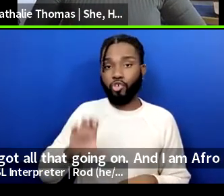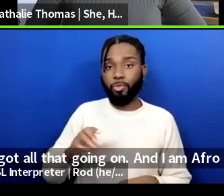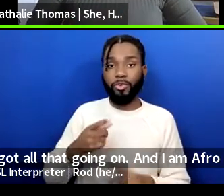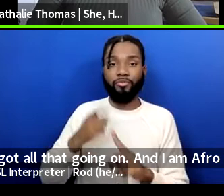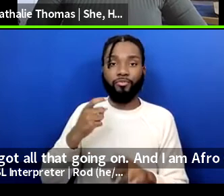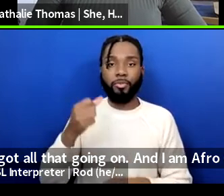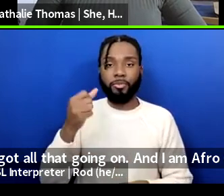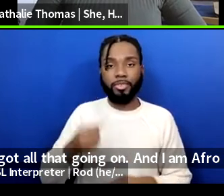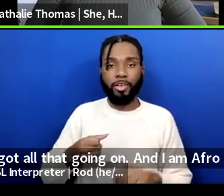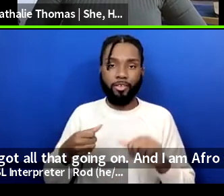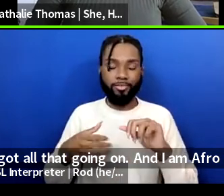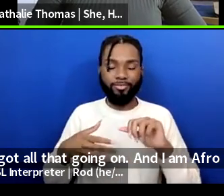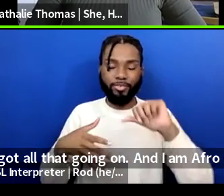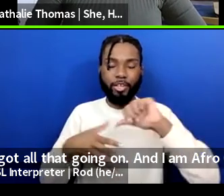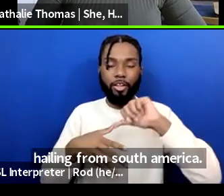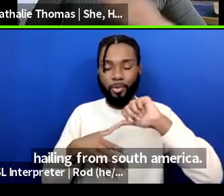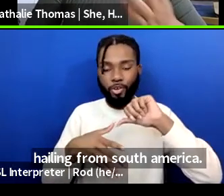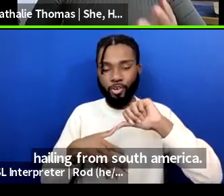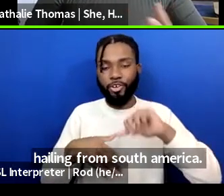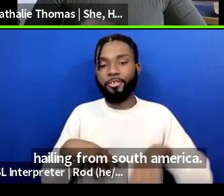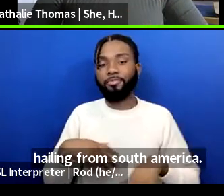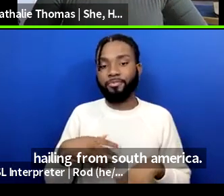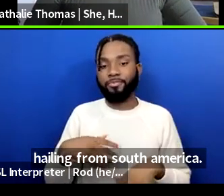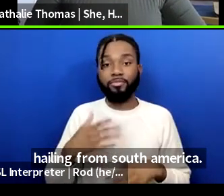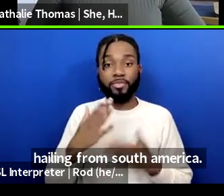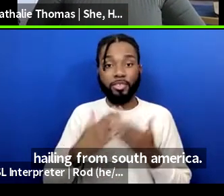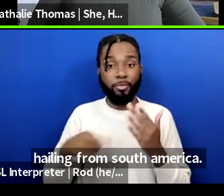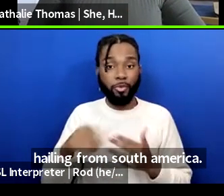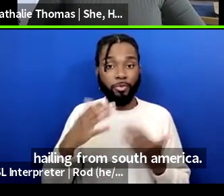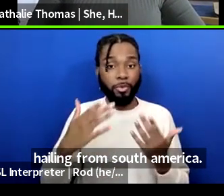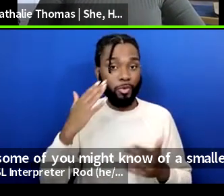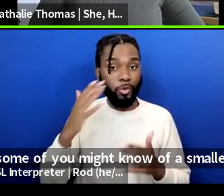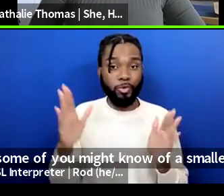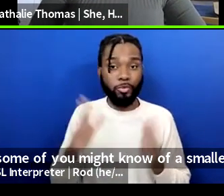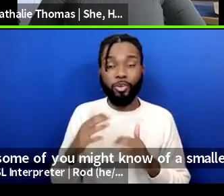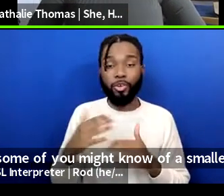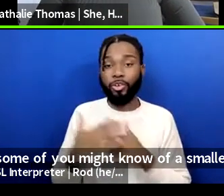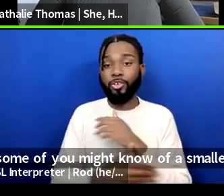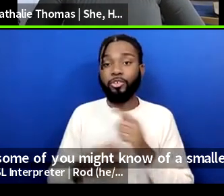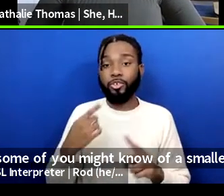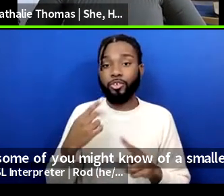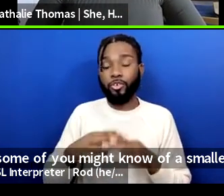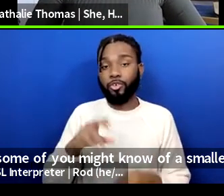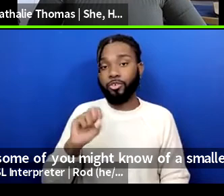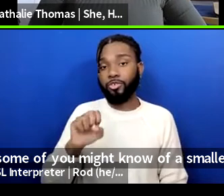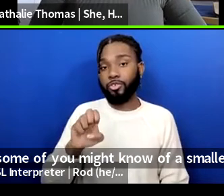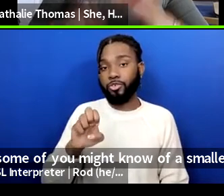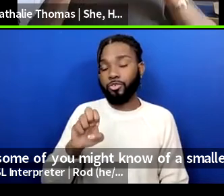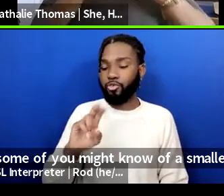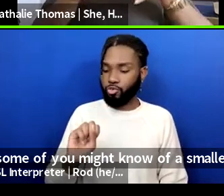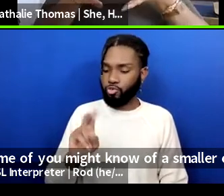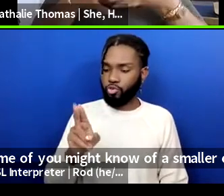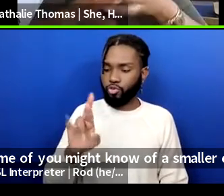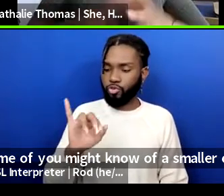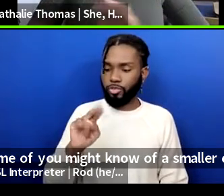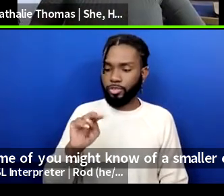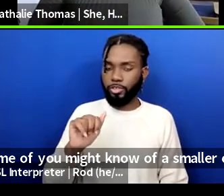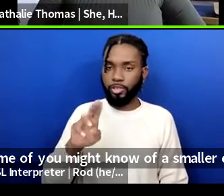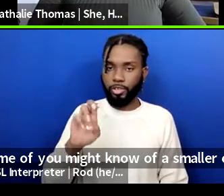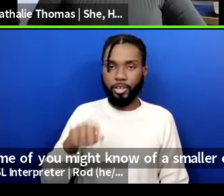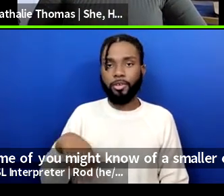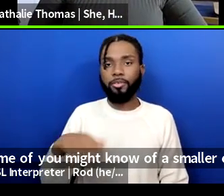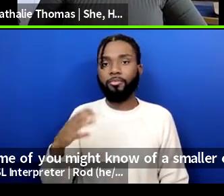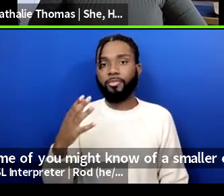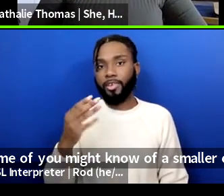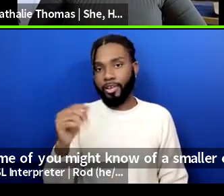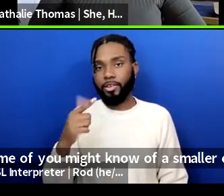America. Some of you might know of a small little country called Suriname and Guyana. And so that intersection